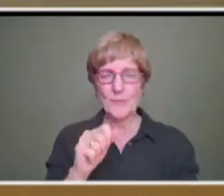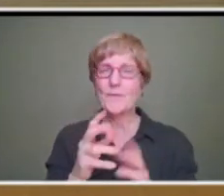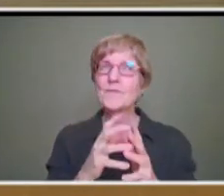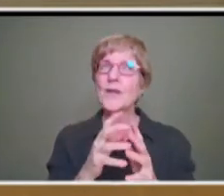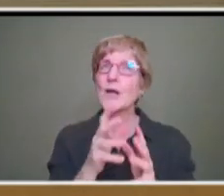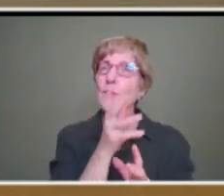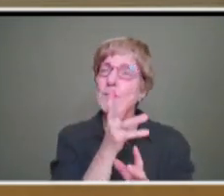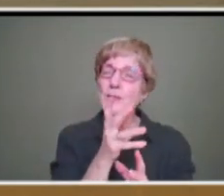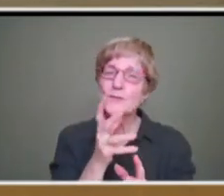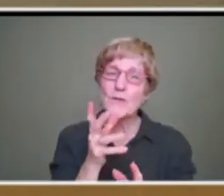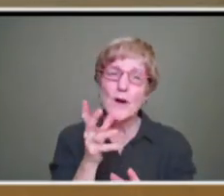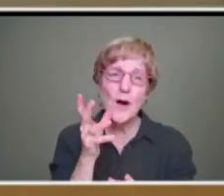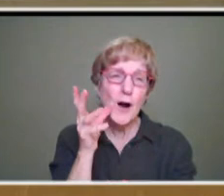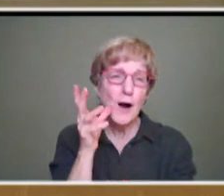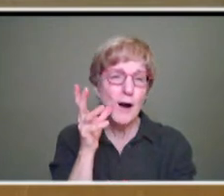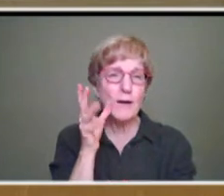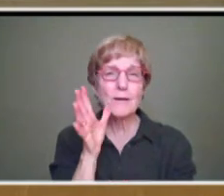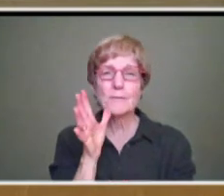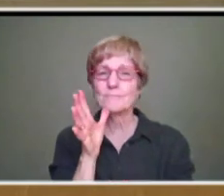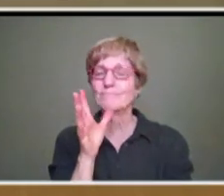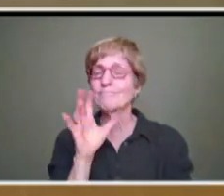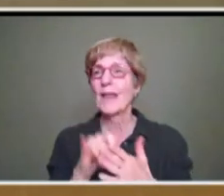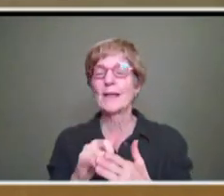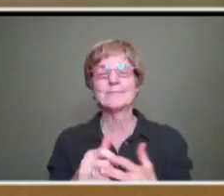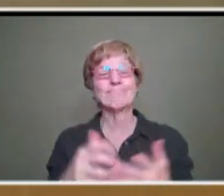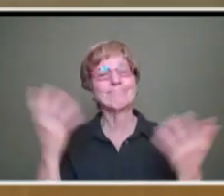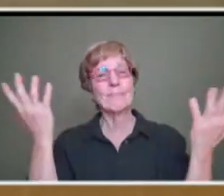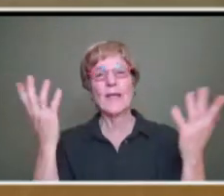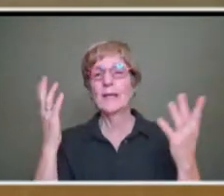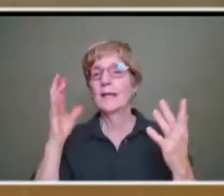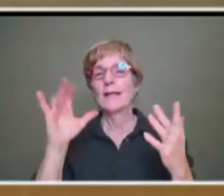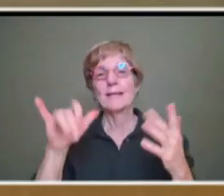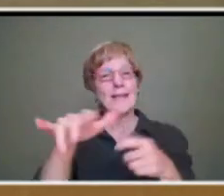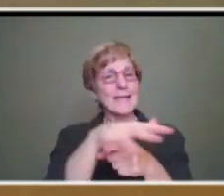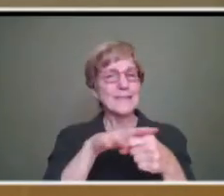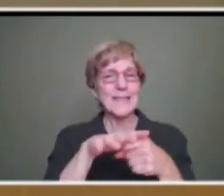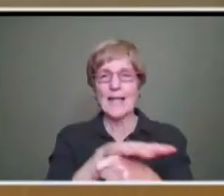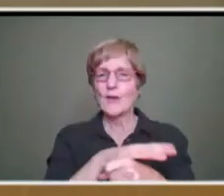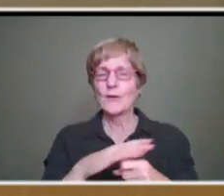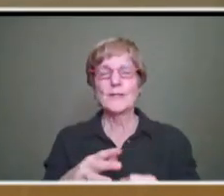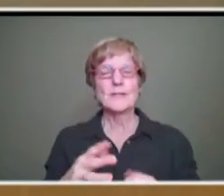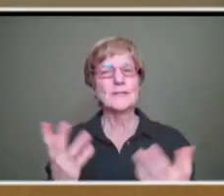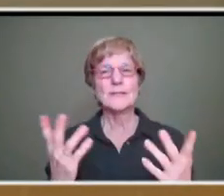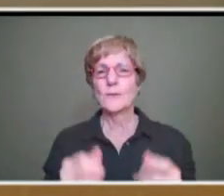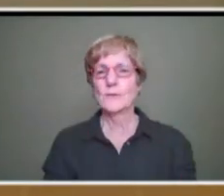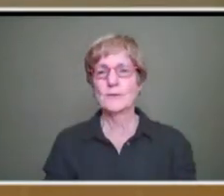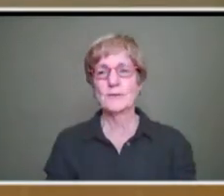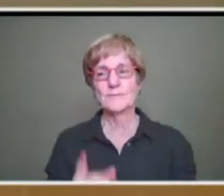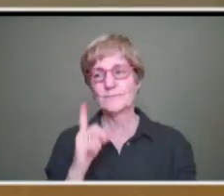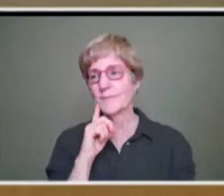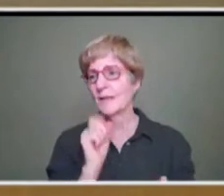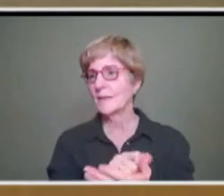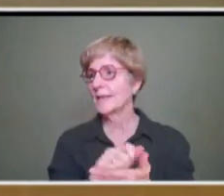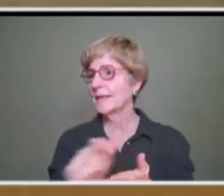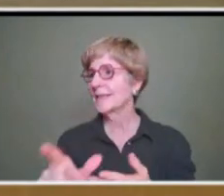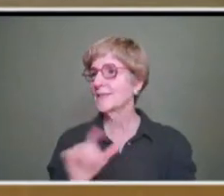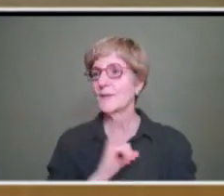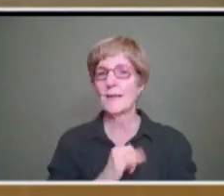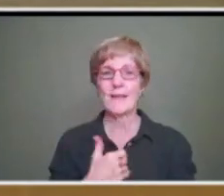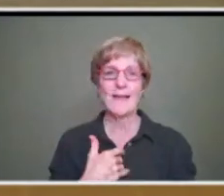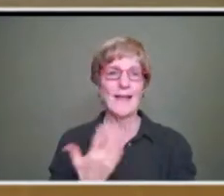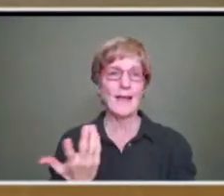mean that's how it is so um I think that's all I really have